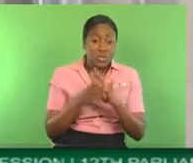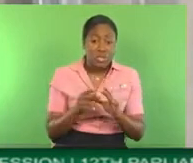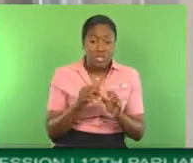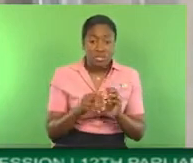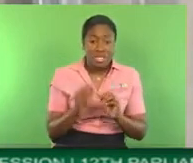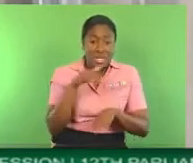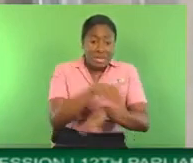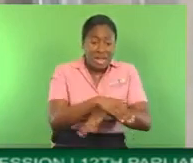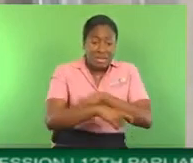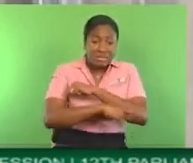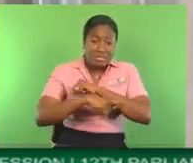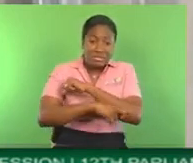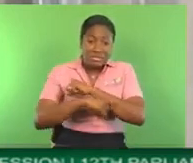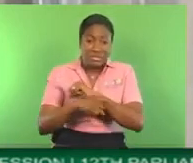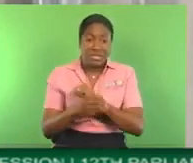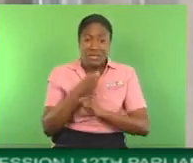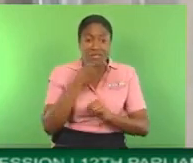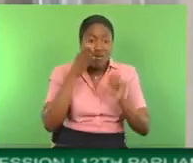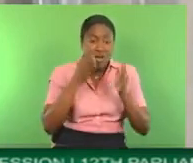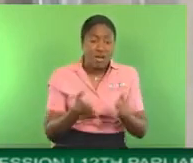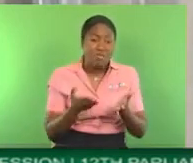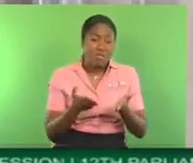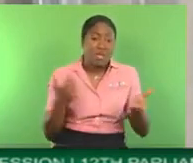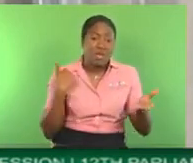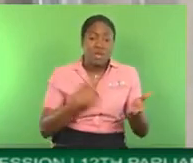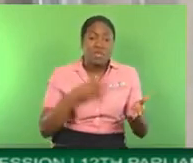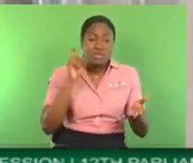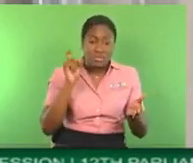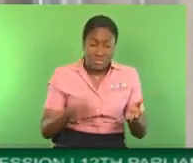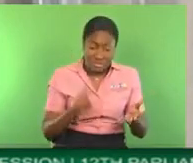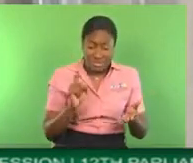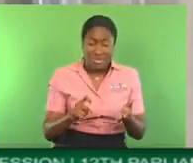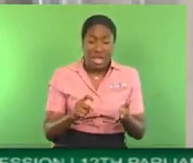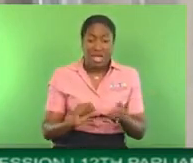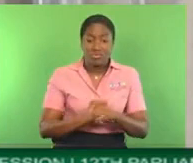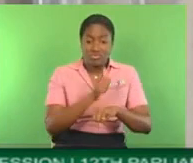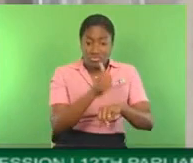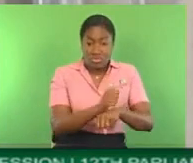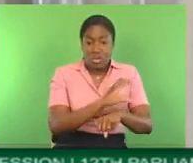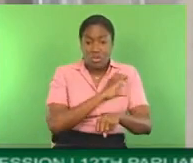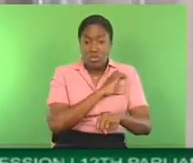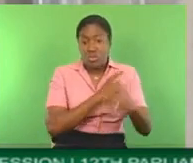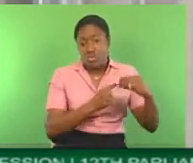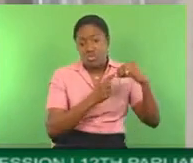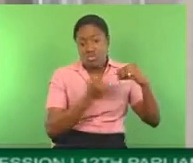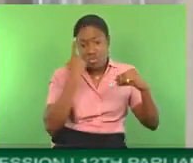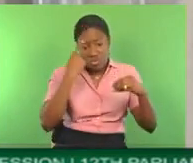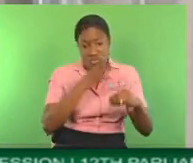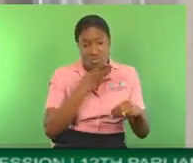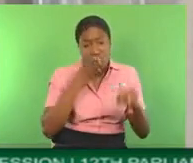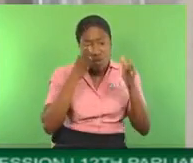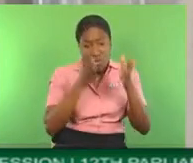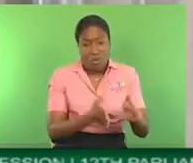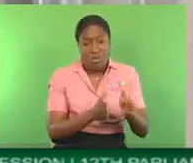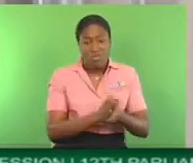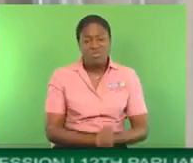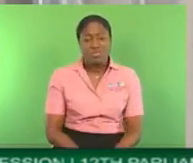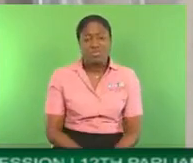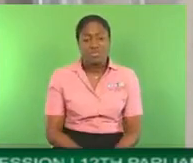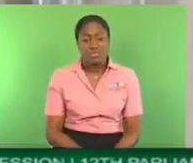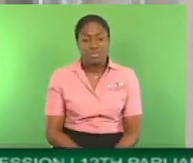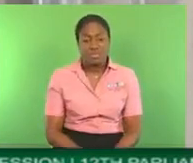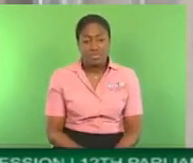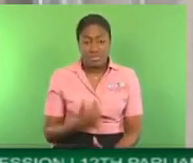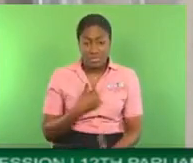night. We need a prettier larceny department in that area. Madam Speaker, I